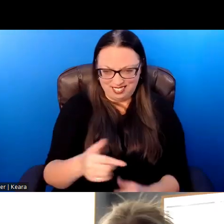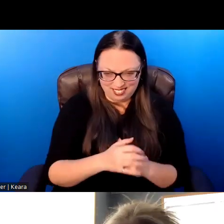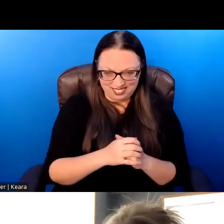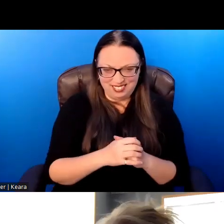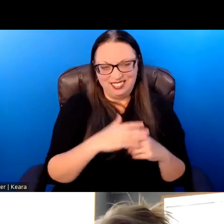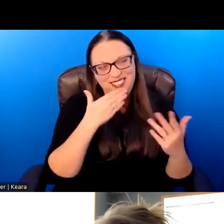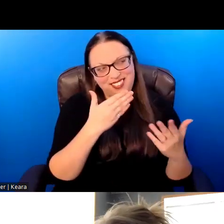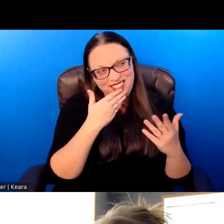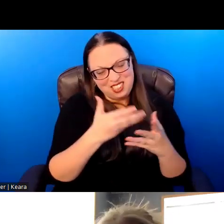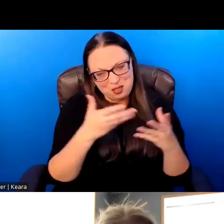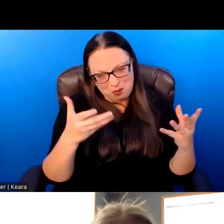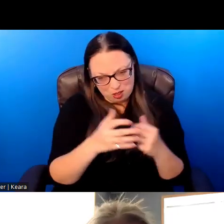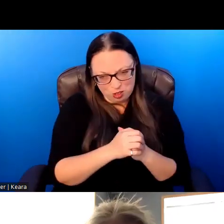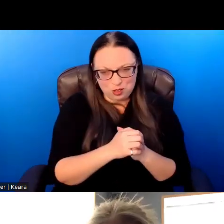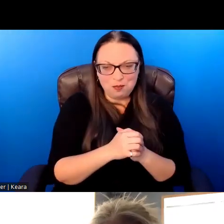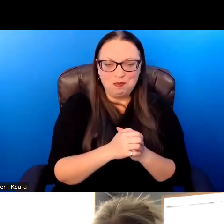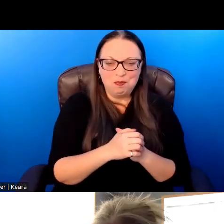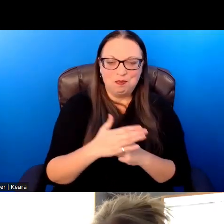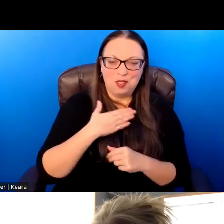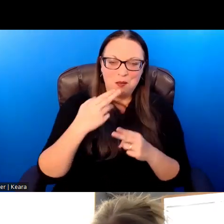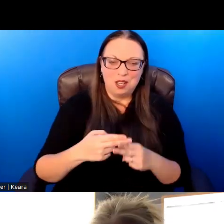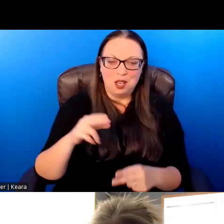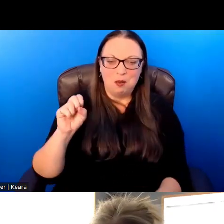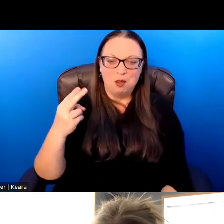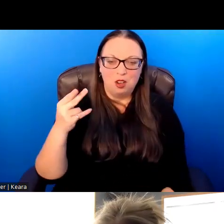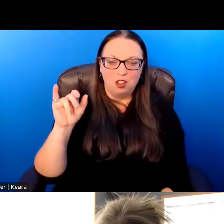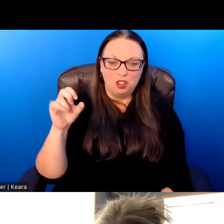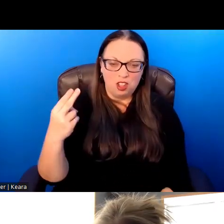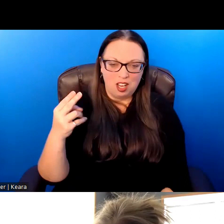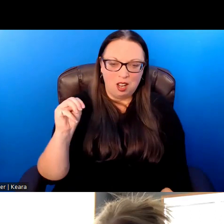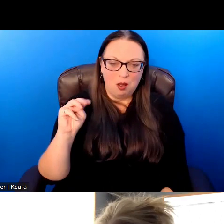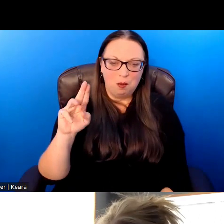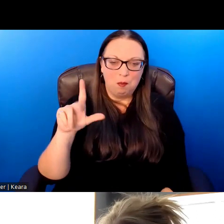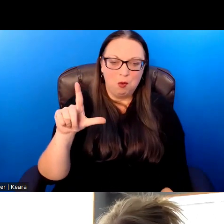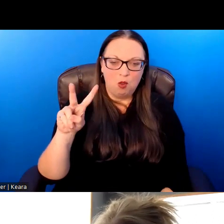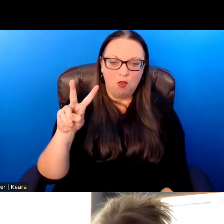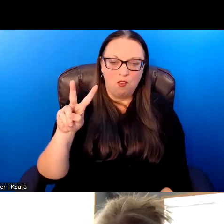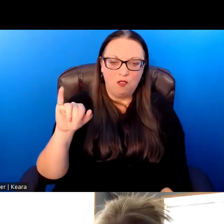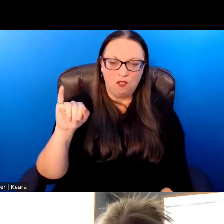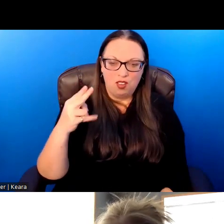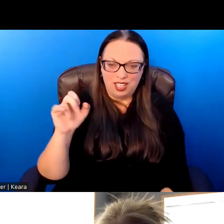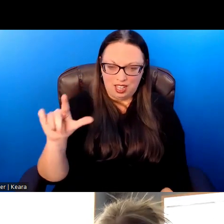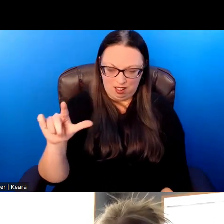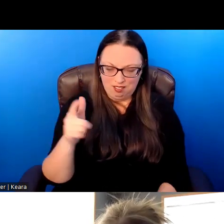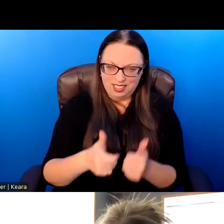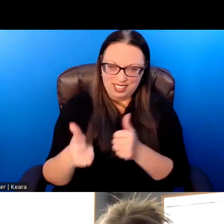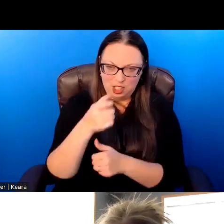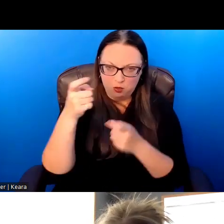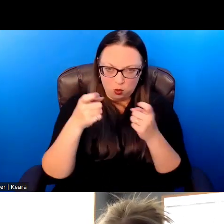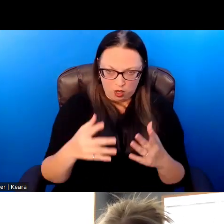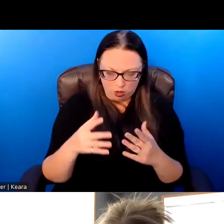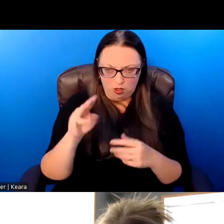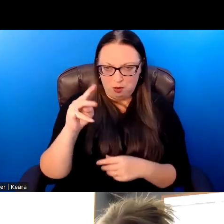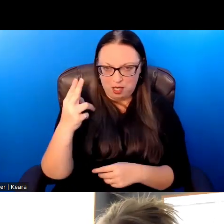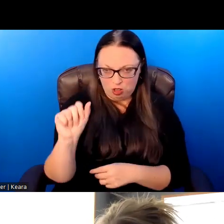Thank you so much. My name is Shannon Mulvihill. I'm Executive Director of Mental Health Minnesota. I've been Executive